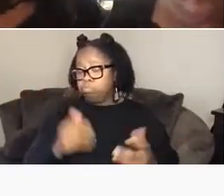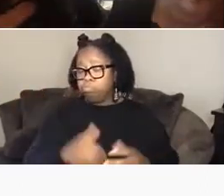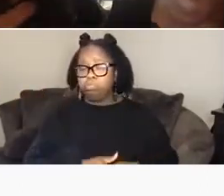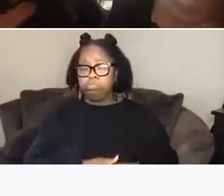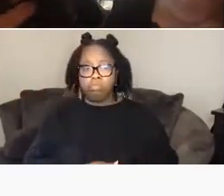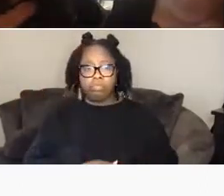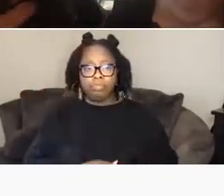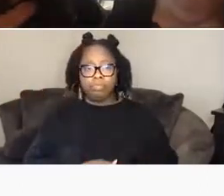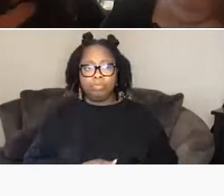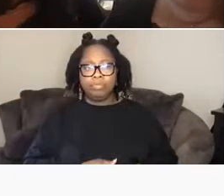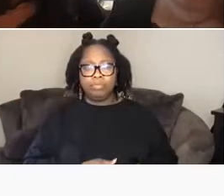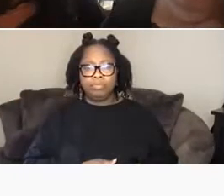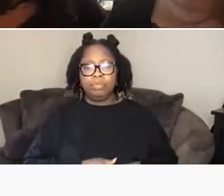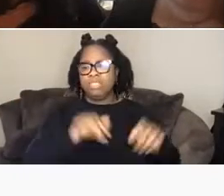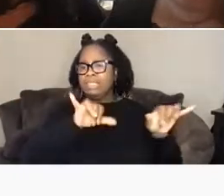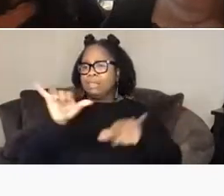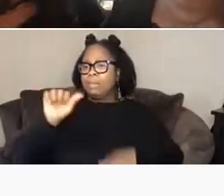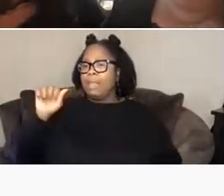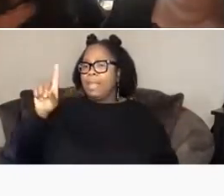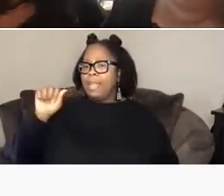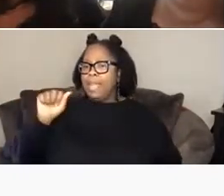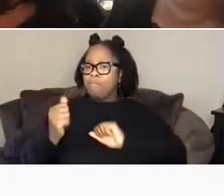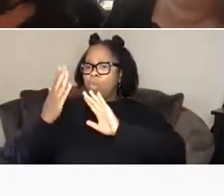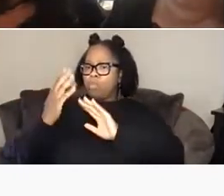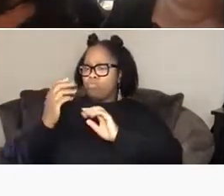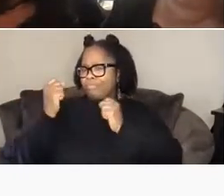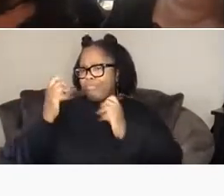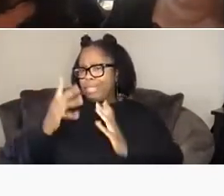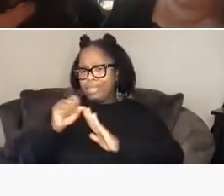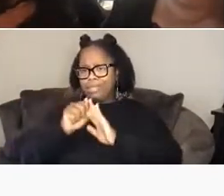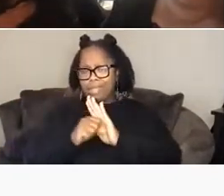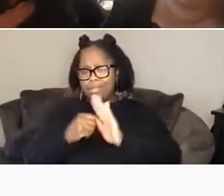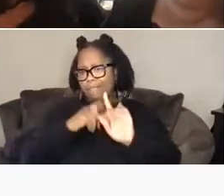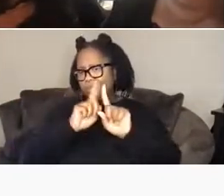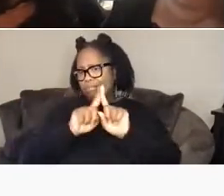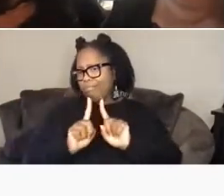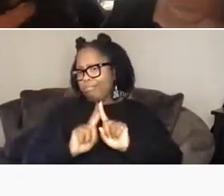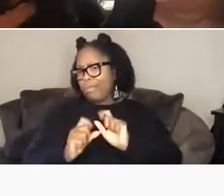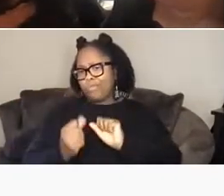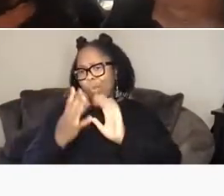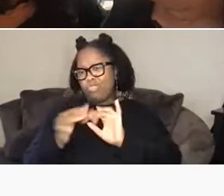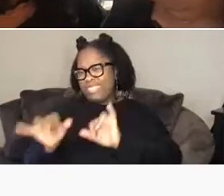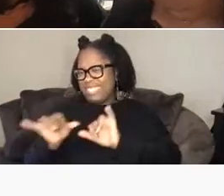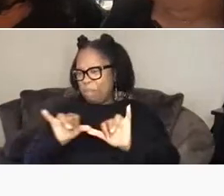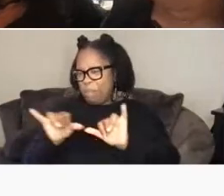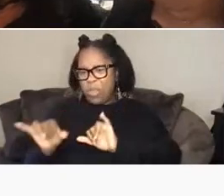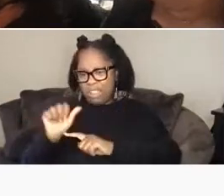is similar to the ADA's approach. Many states have approaches that are basically very similar to this approach. They